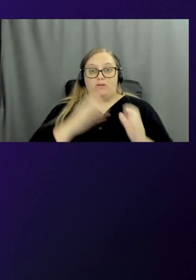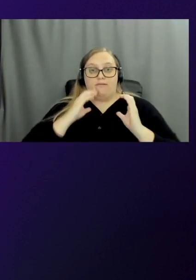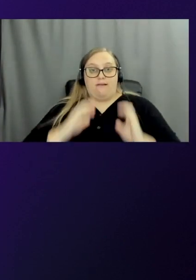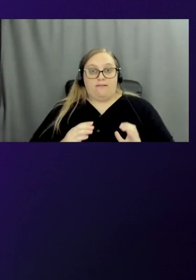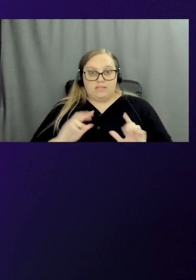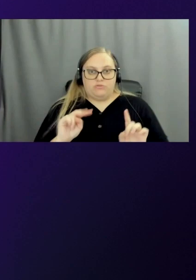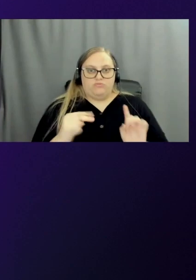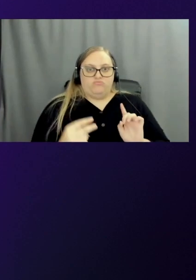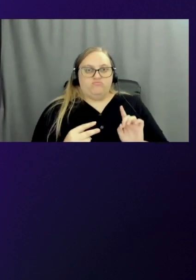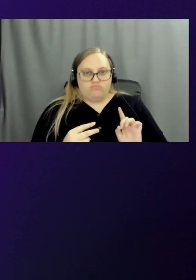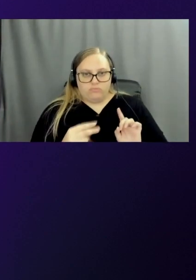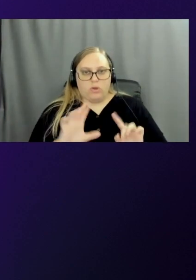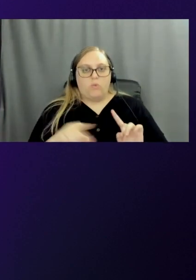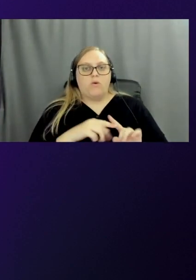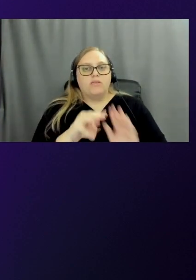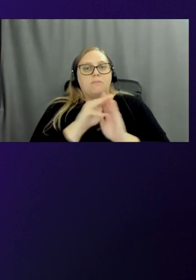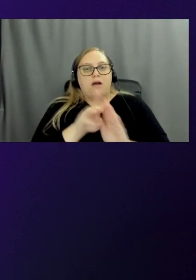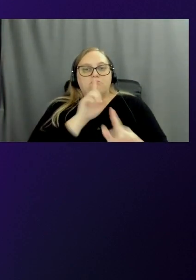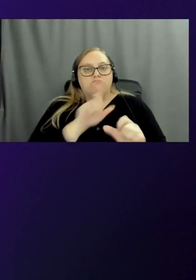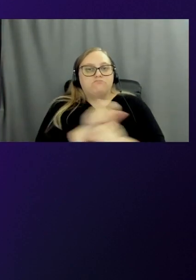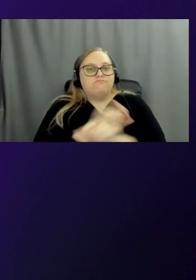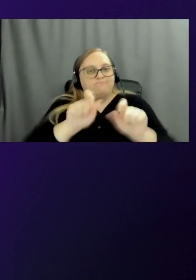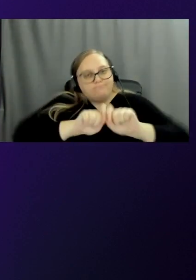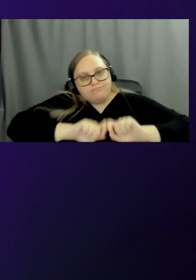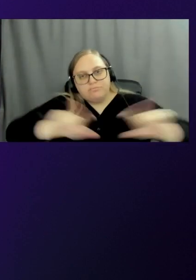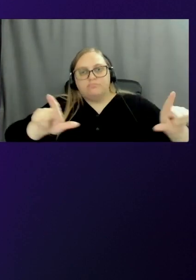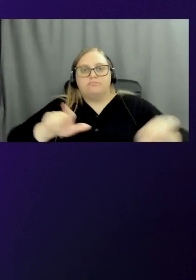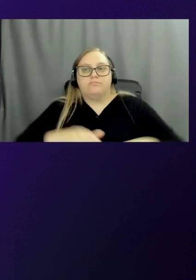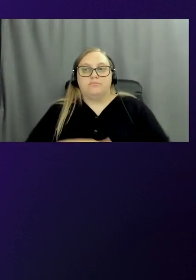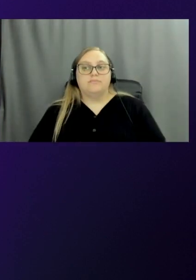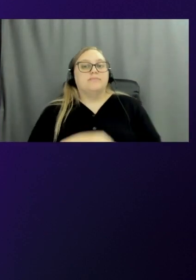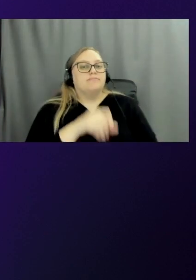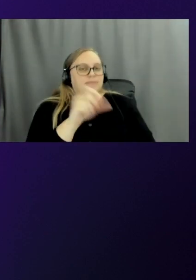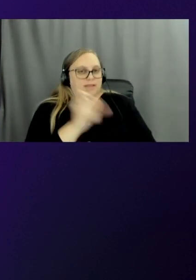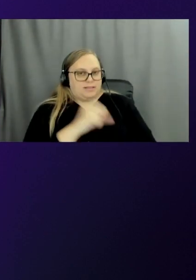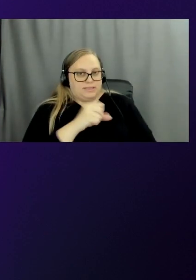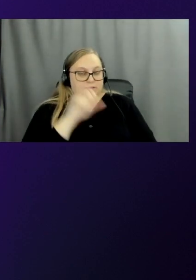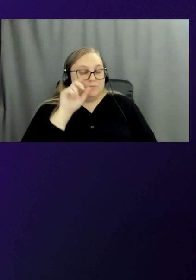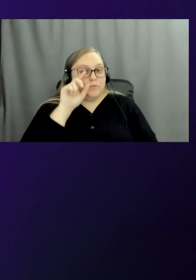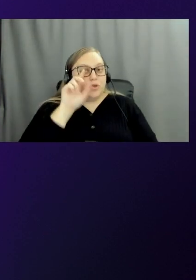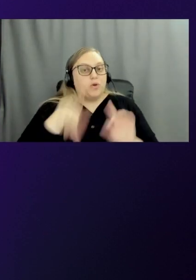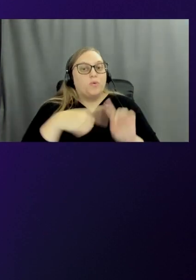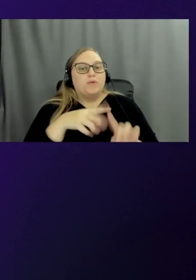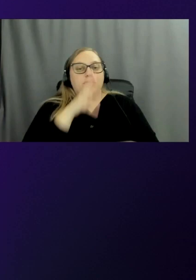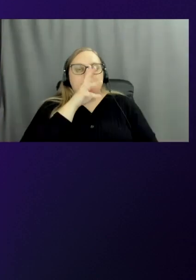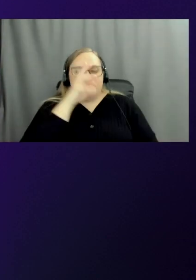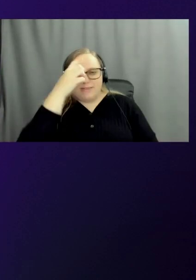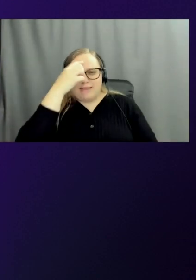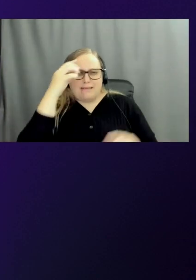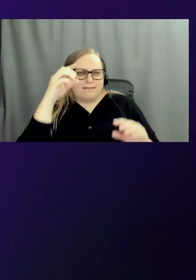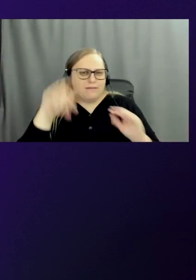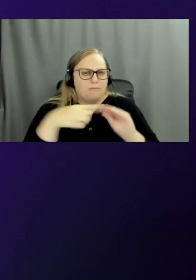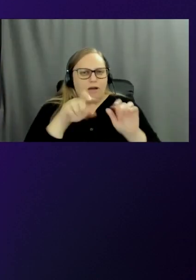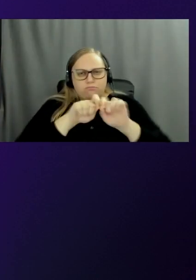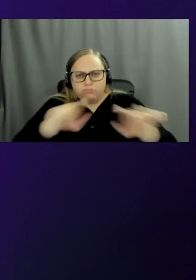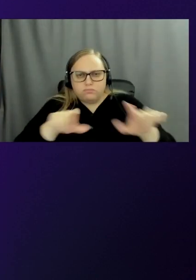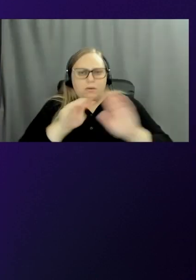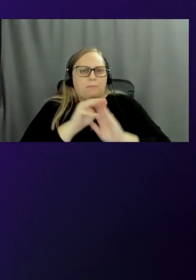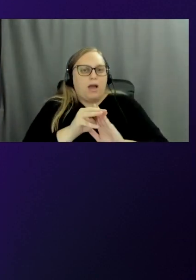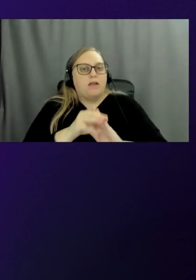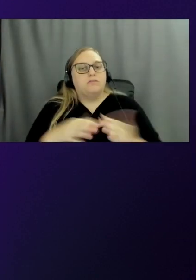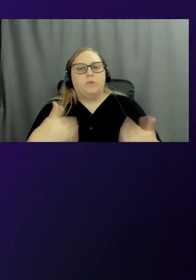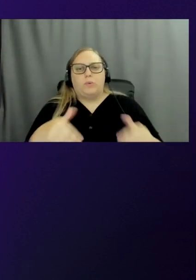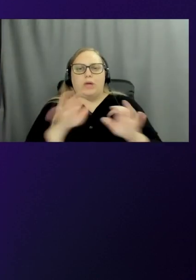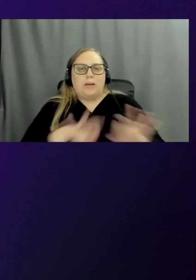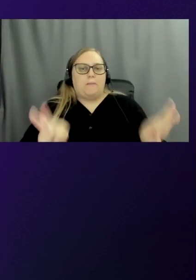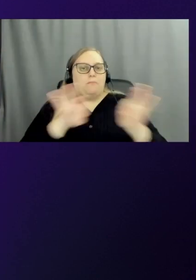users when the model is deployed. Yeah, so when we're thinking about deploying models, it's really important that we think about the end use